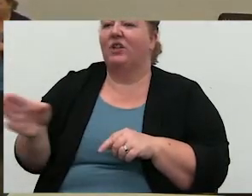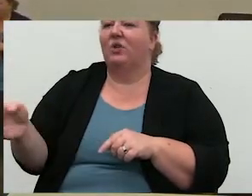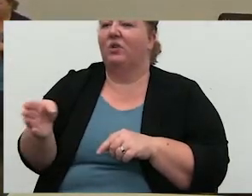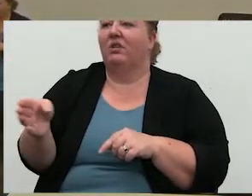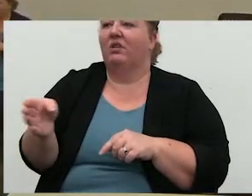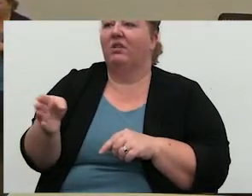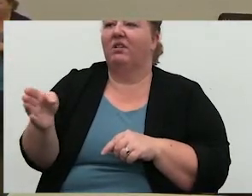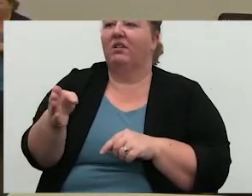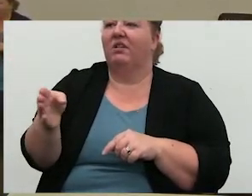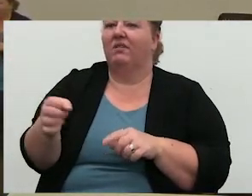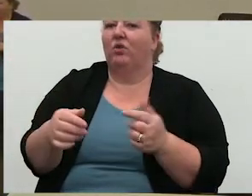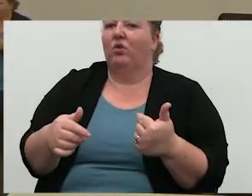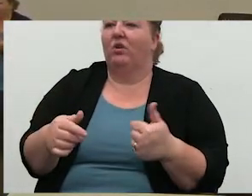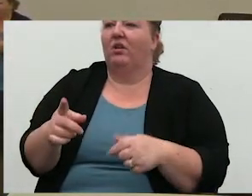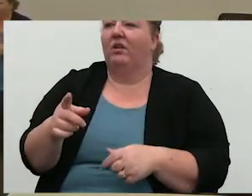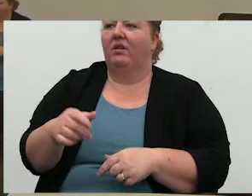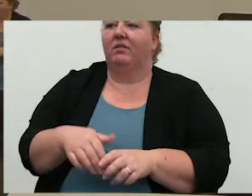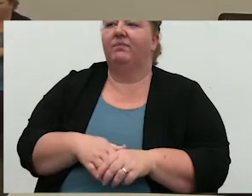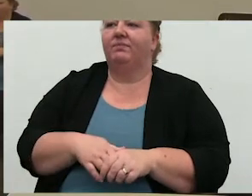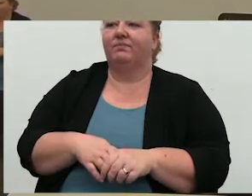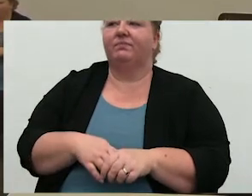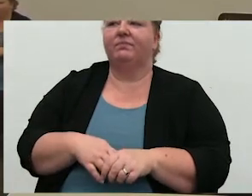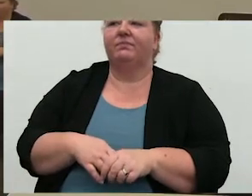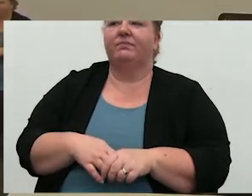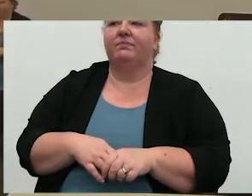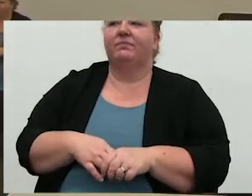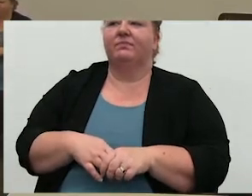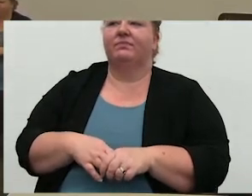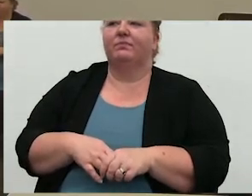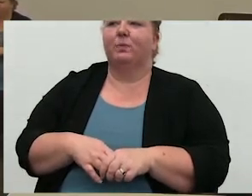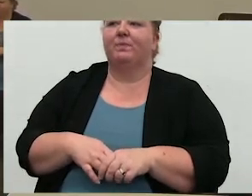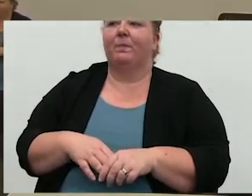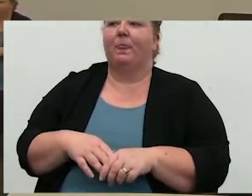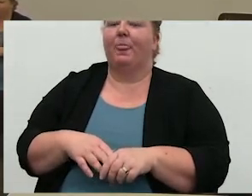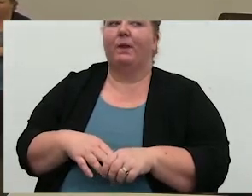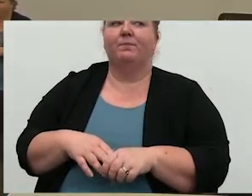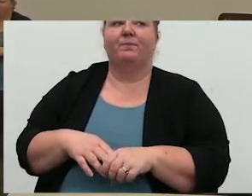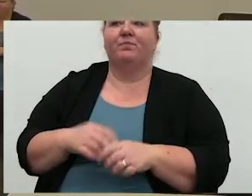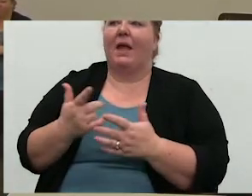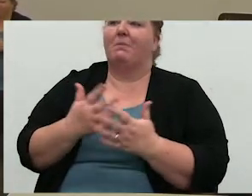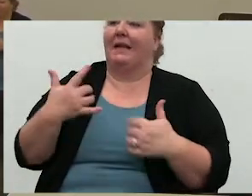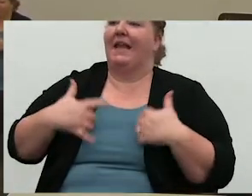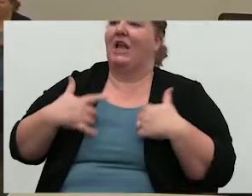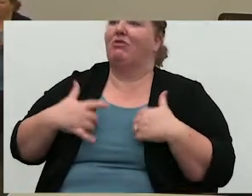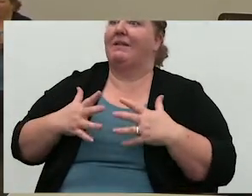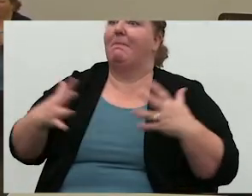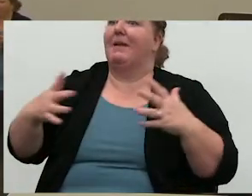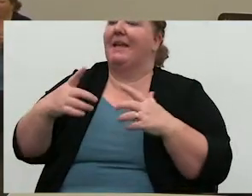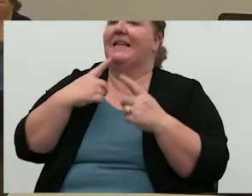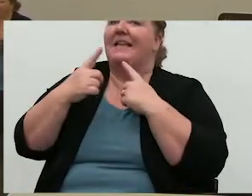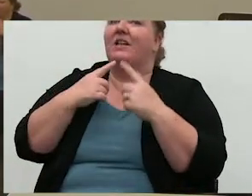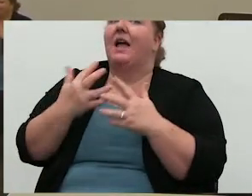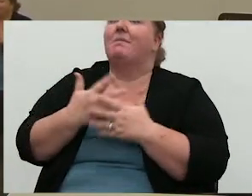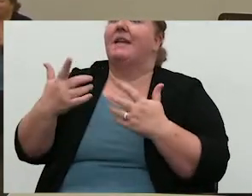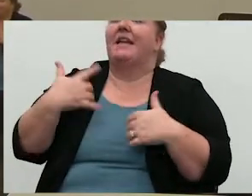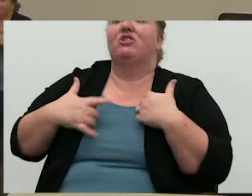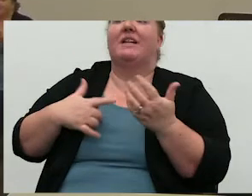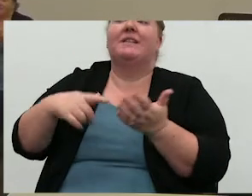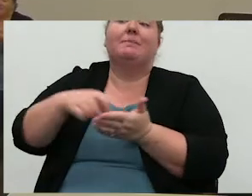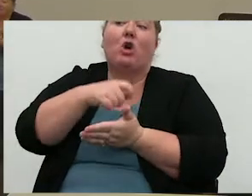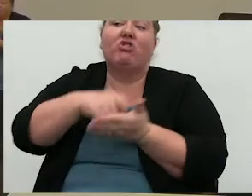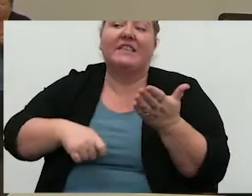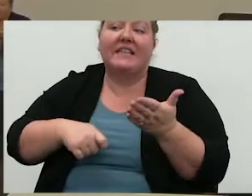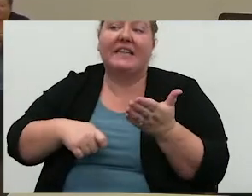we? How many people are here because you're interested in big data? Ooh, good. How many people are here because you're interested in